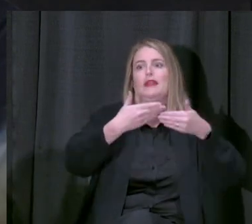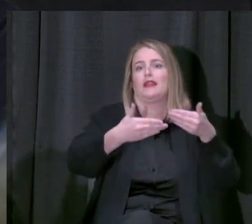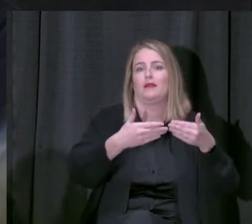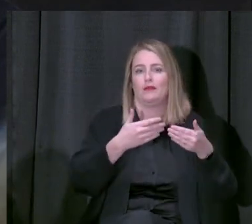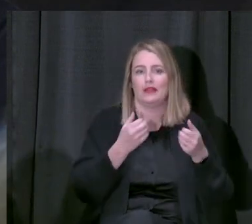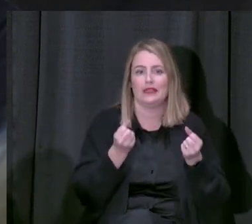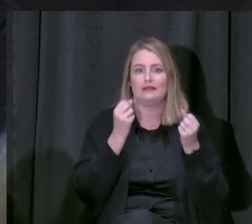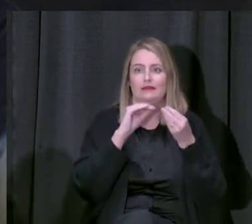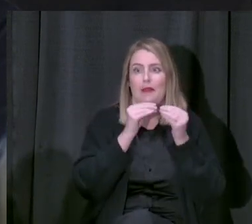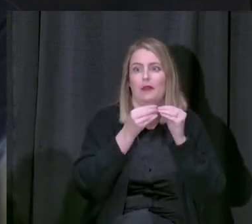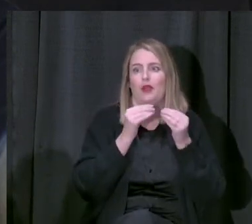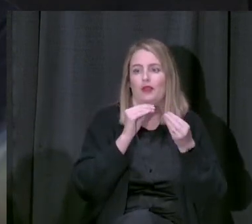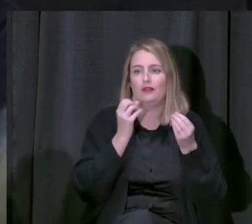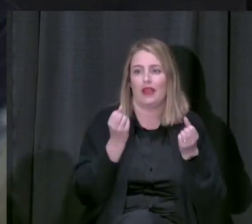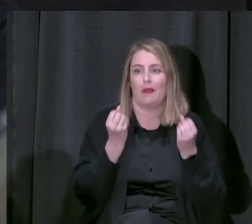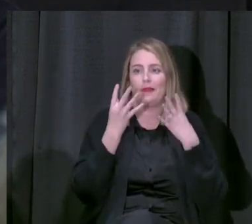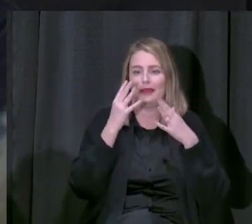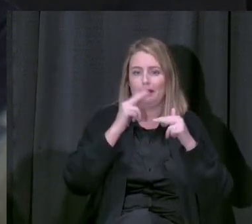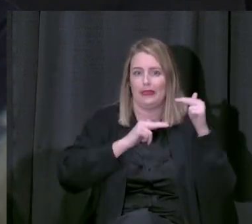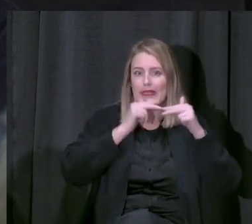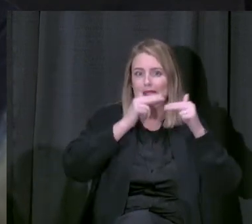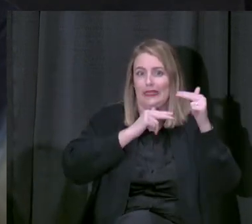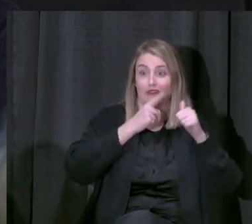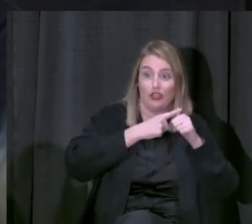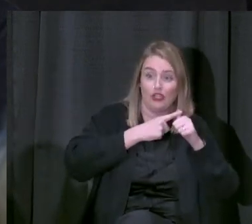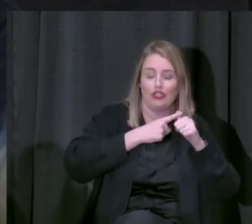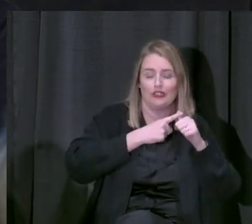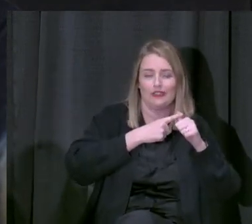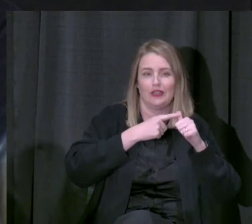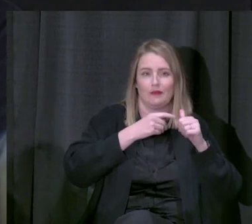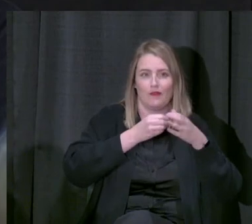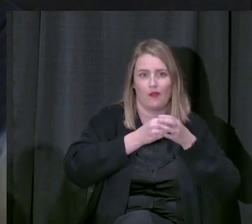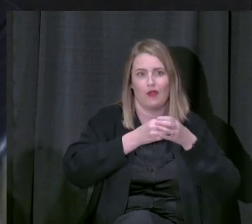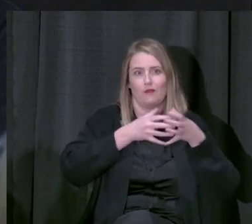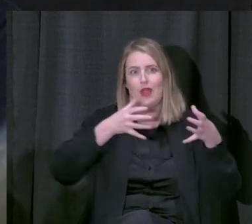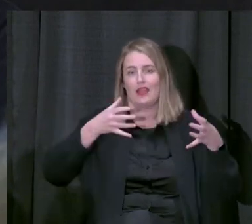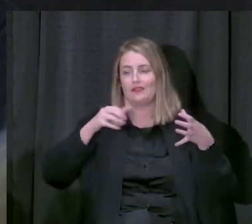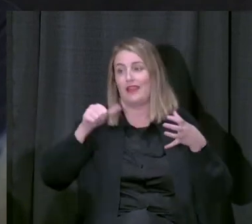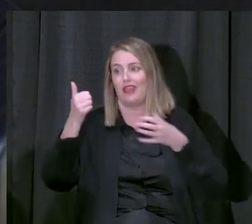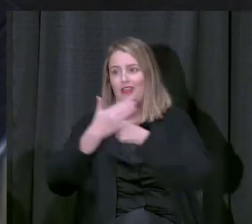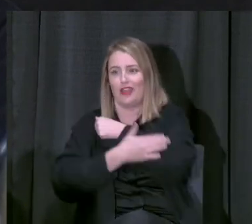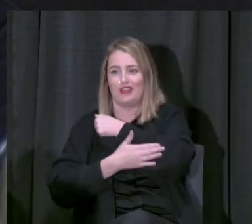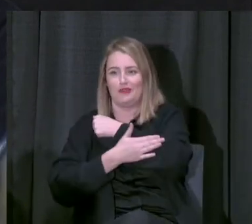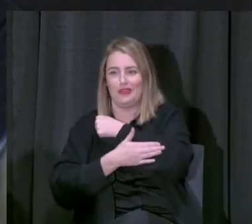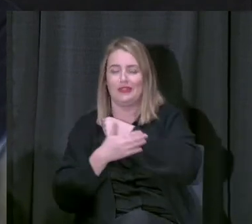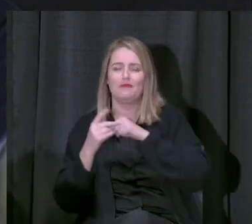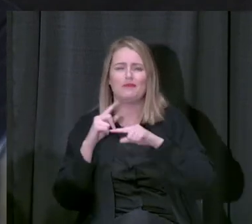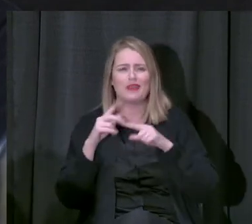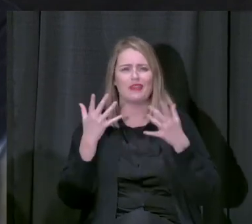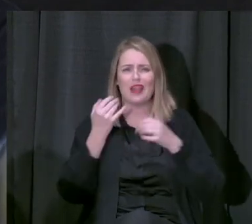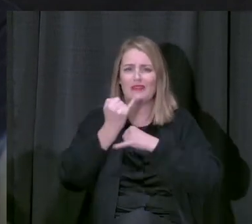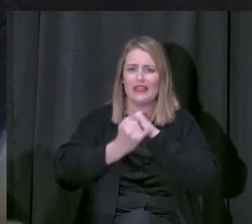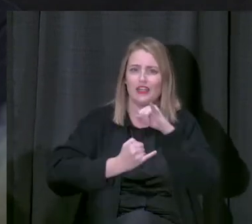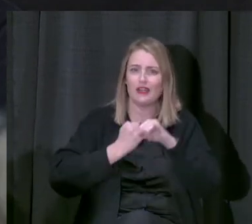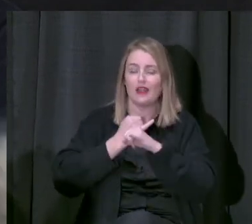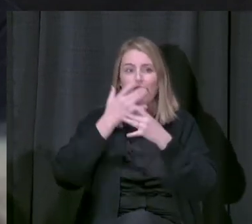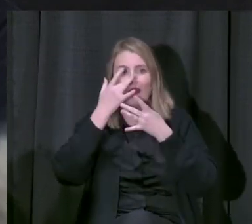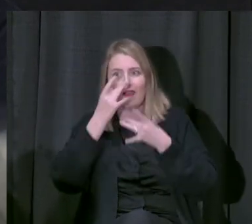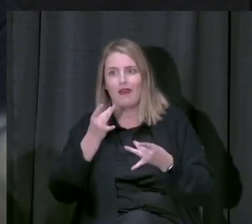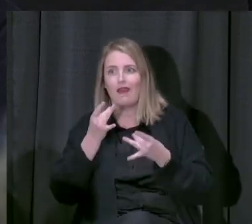number of buildings before we branch out to some of these other countries, but there's a lot of international interest and